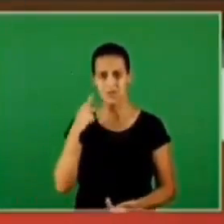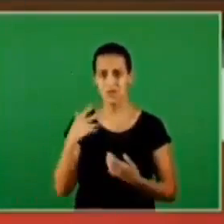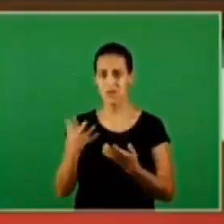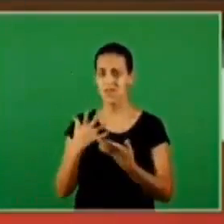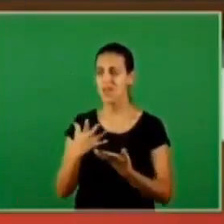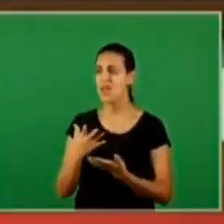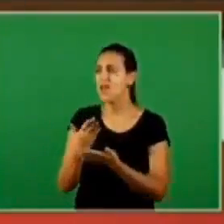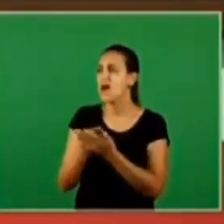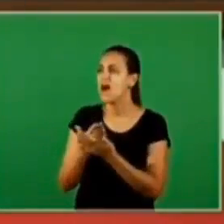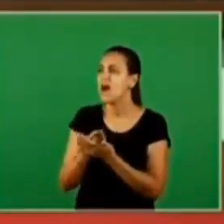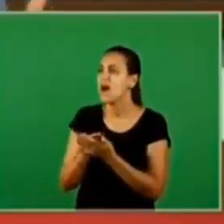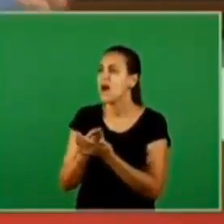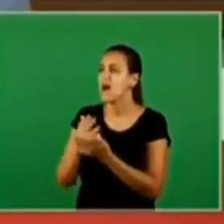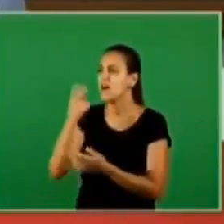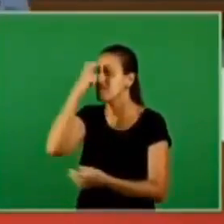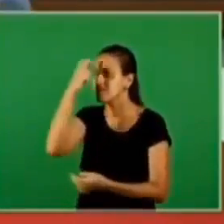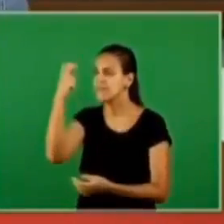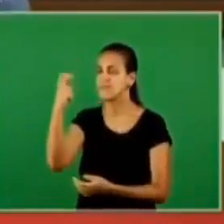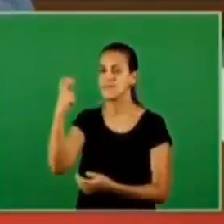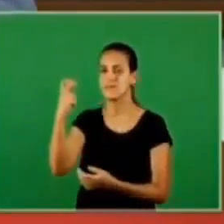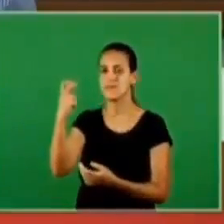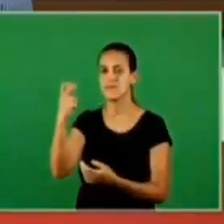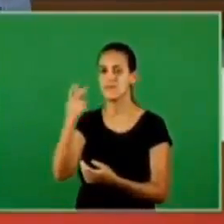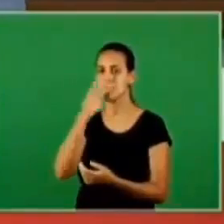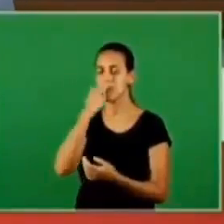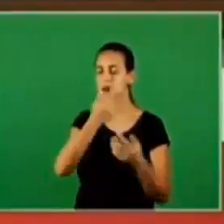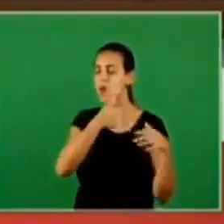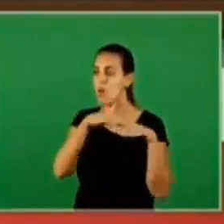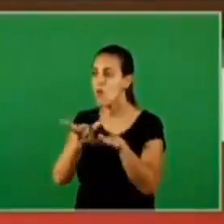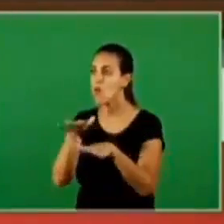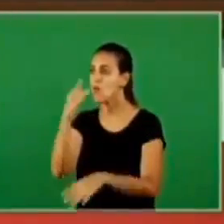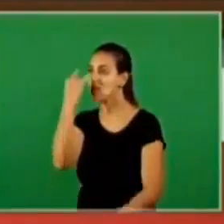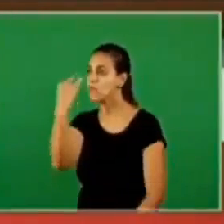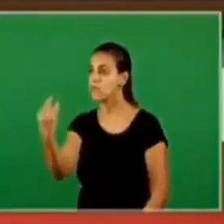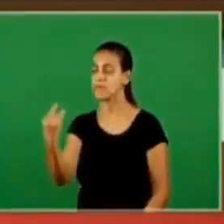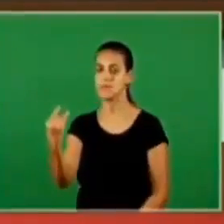The world of what was prepared for the existence, and everything